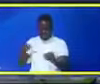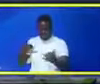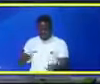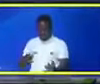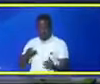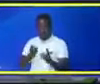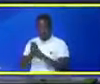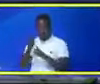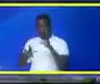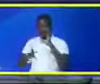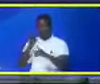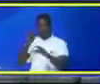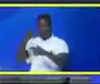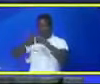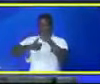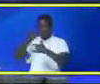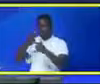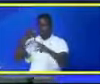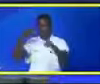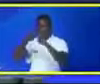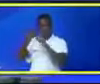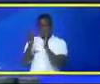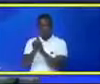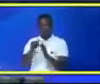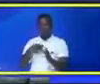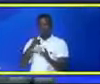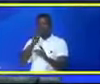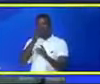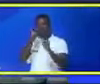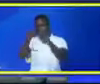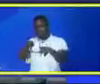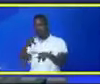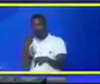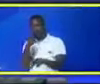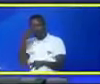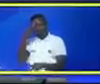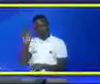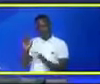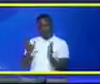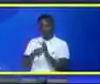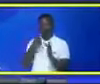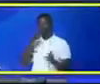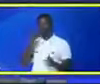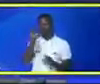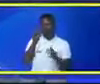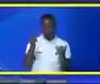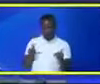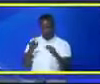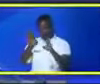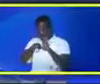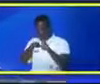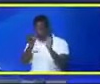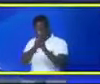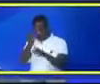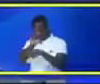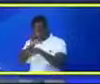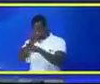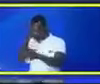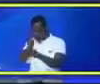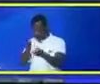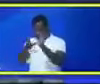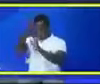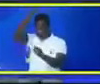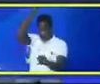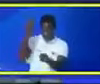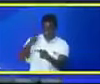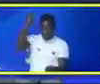by the spirit of grace and prophecy. I don't know who that person is, but I declare that door opens for you now.